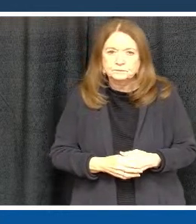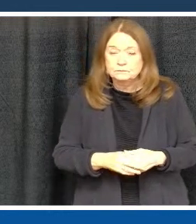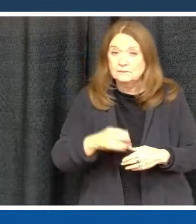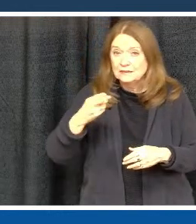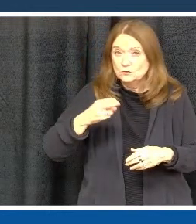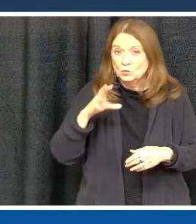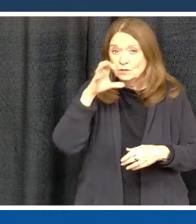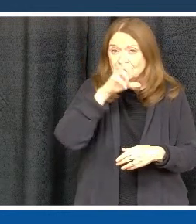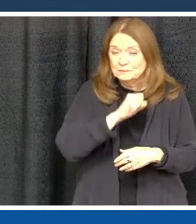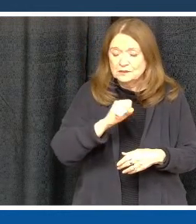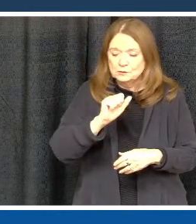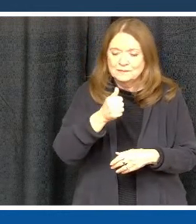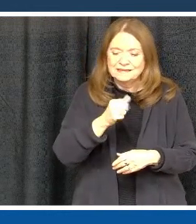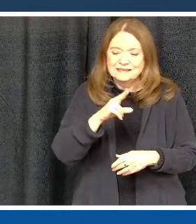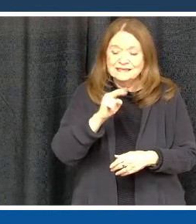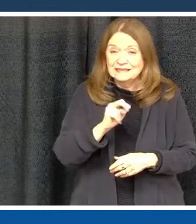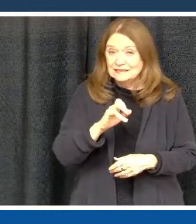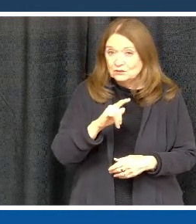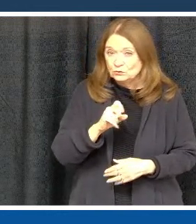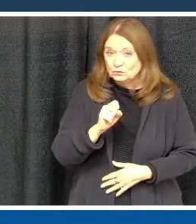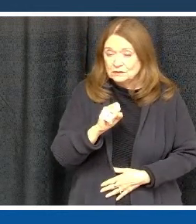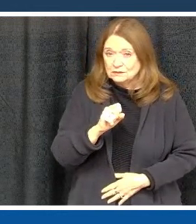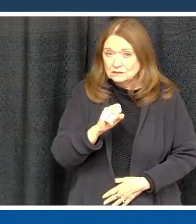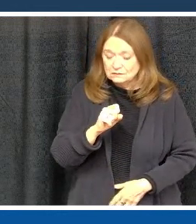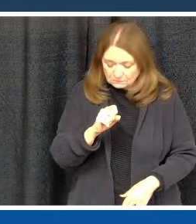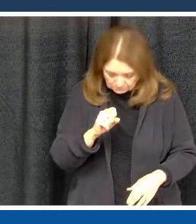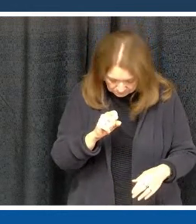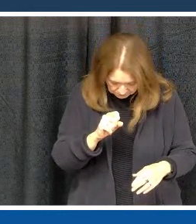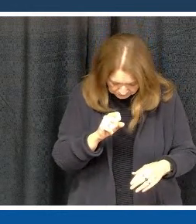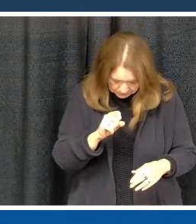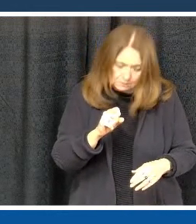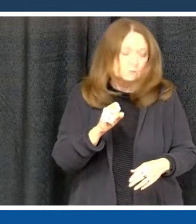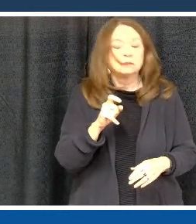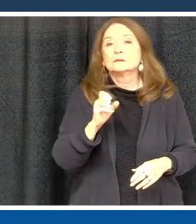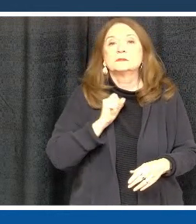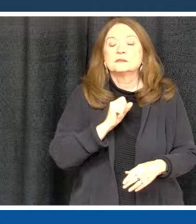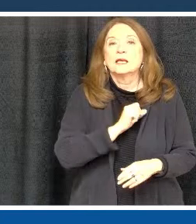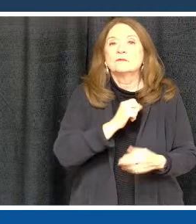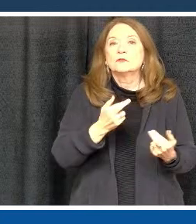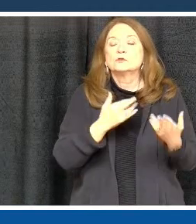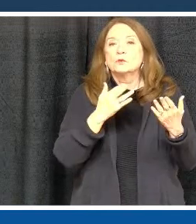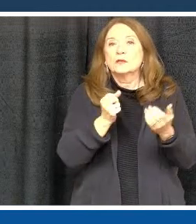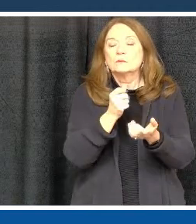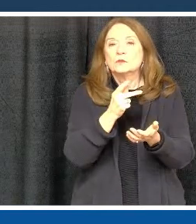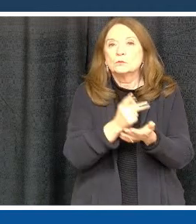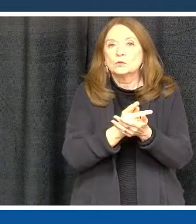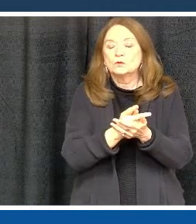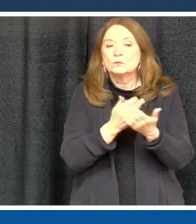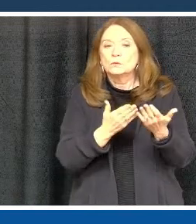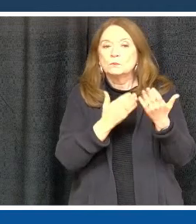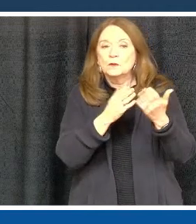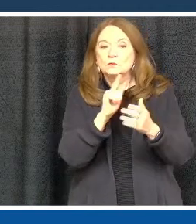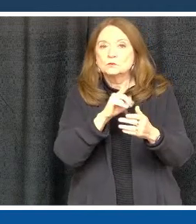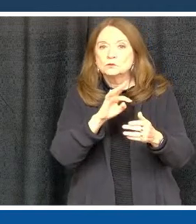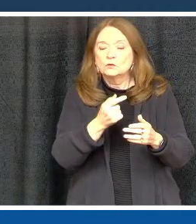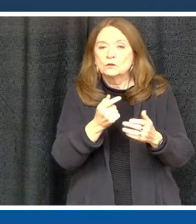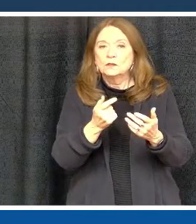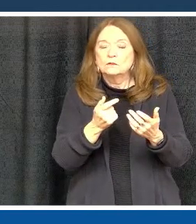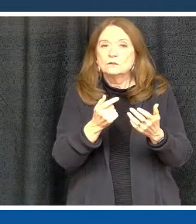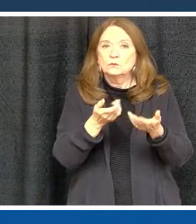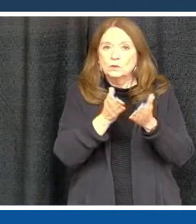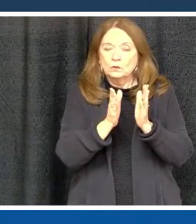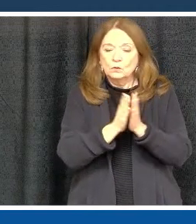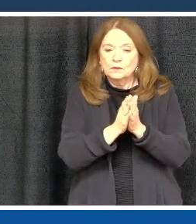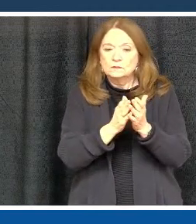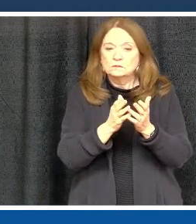Historical estimates would be 10 units. Staff does recommend approval. The proposed zoning request is consistent with the land use plan.